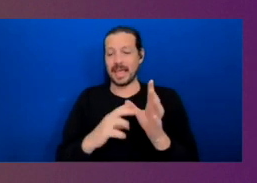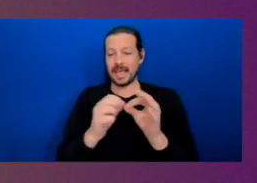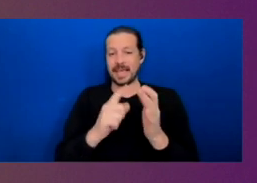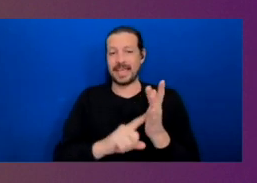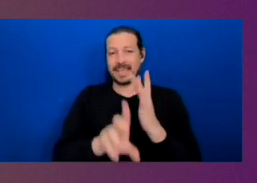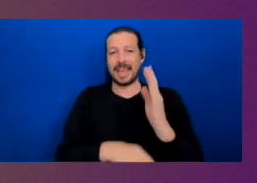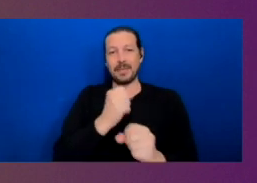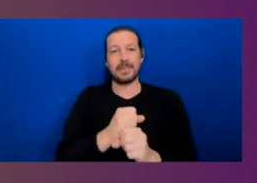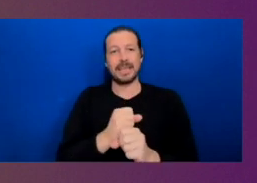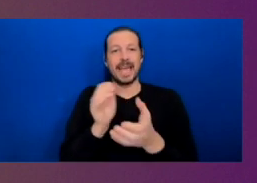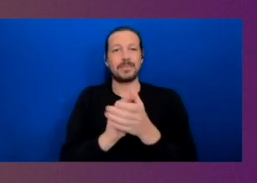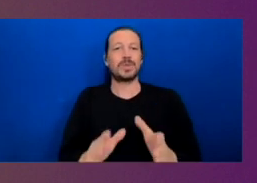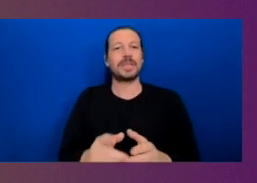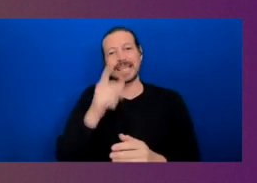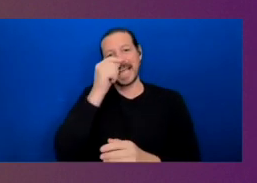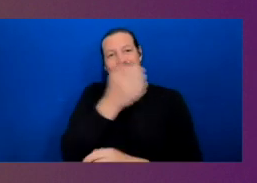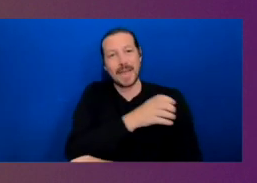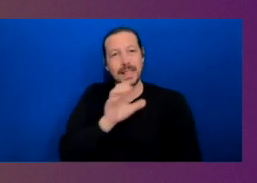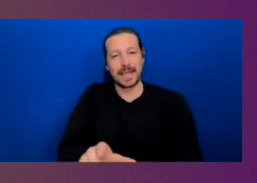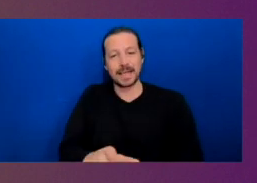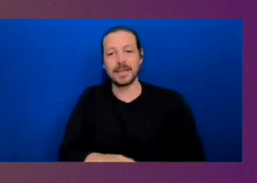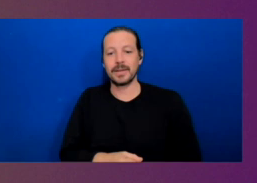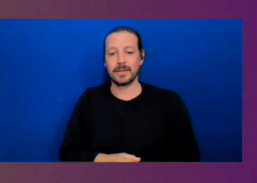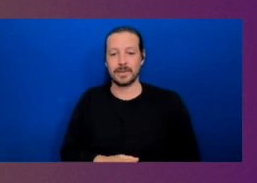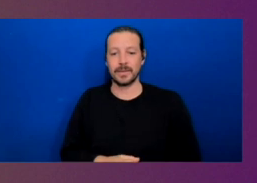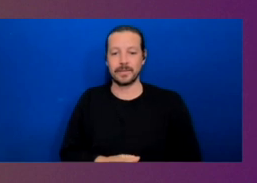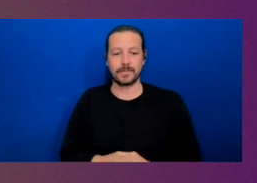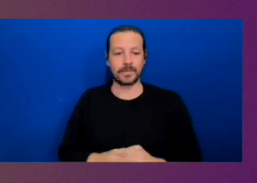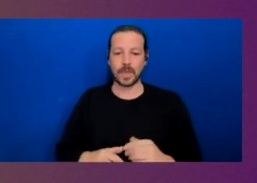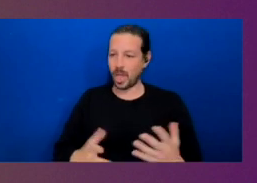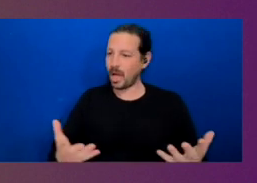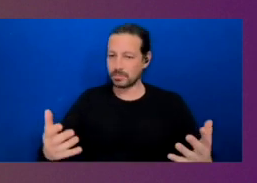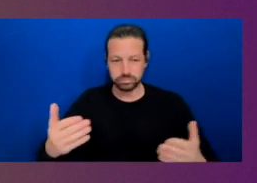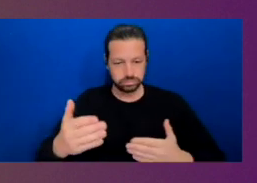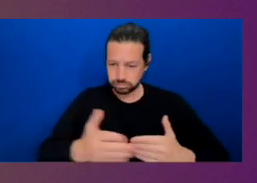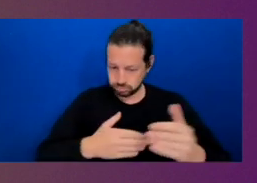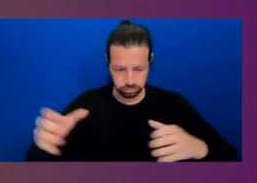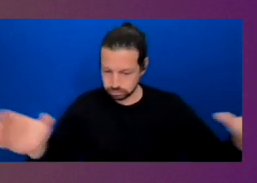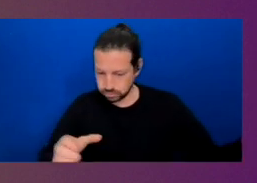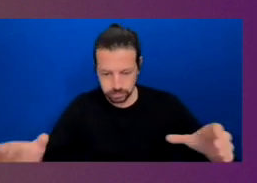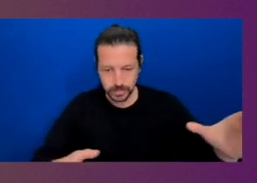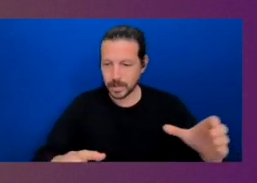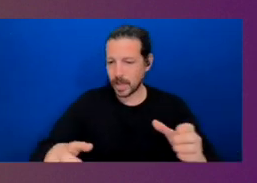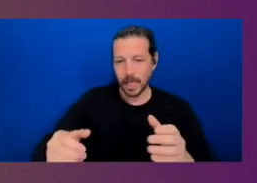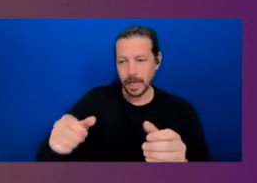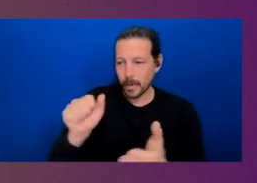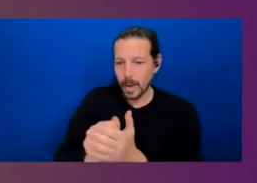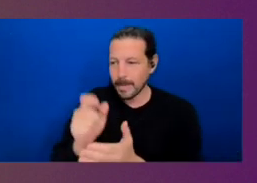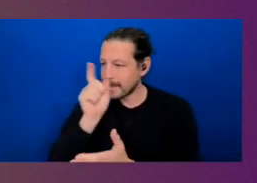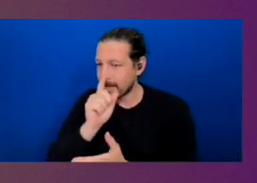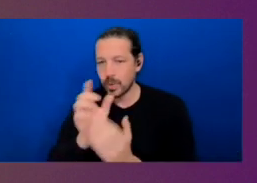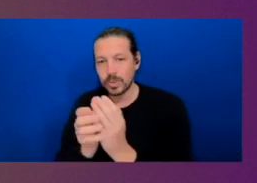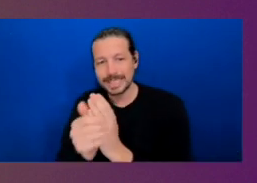often forgotten as well, which is that how you bring this together. So it's the people that have the skills, whether it's